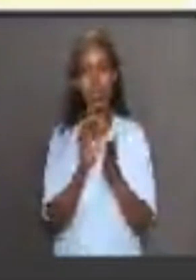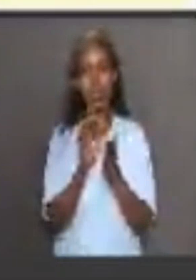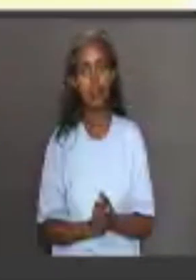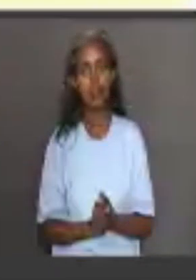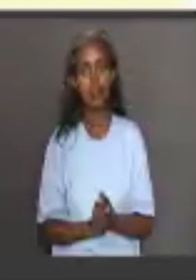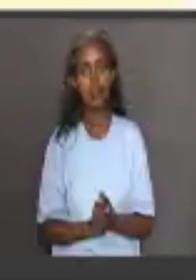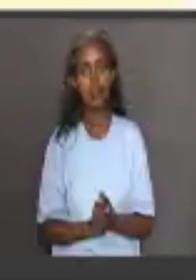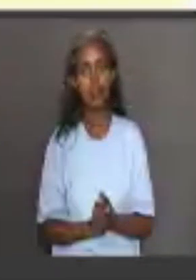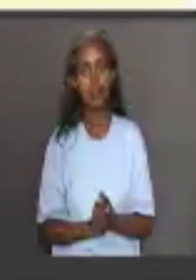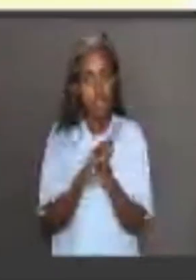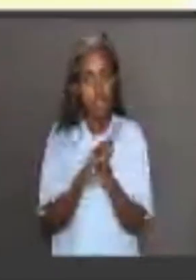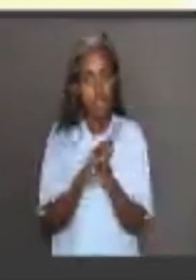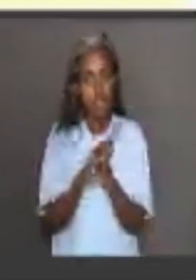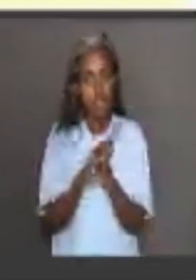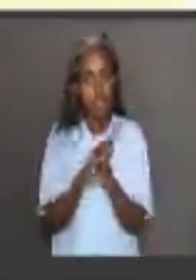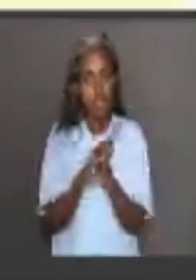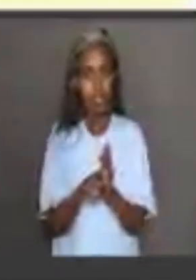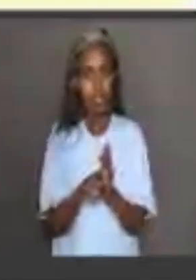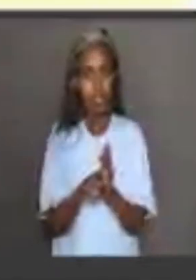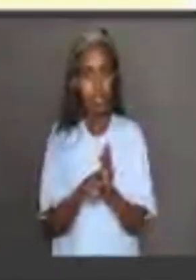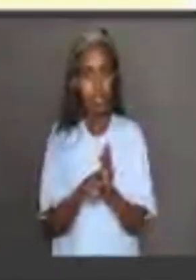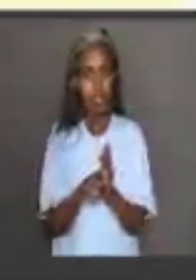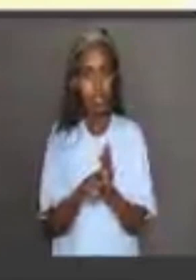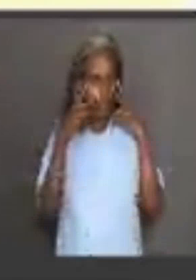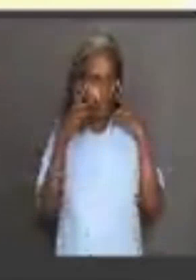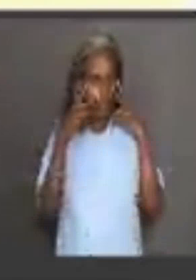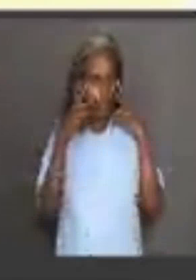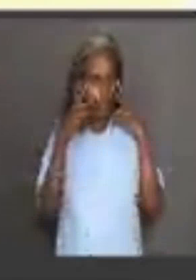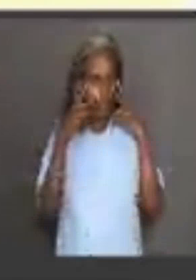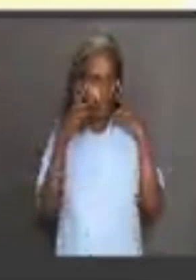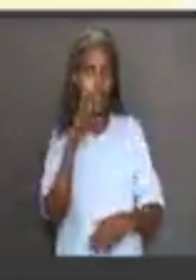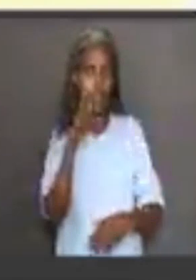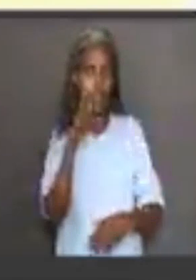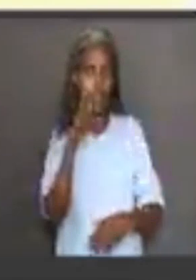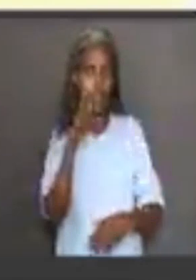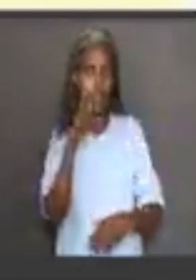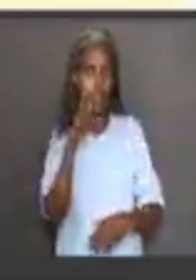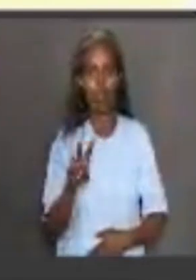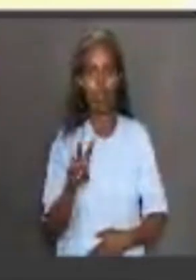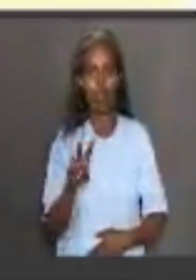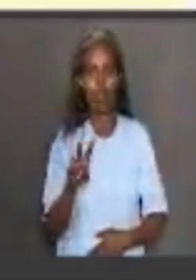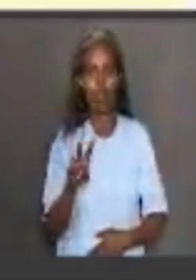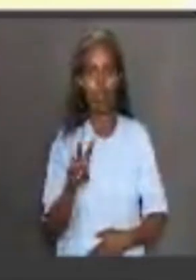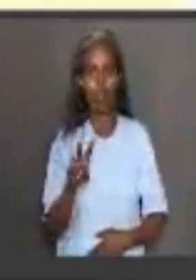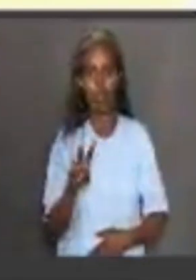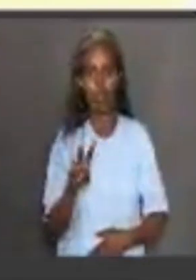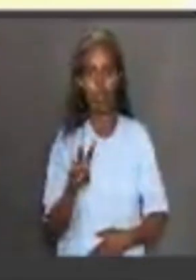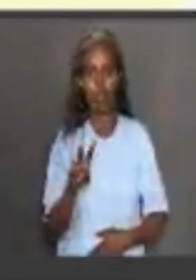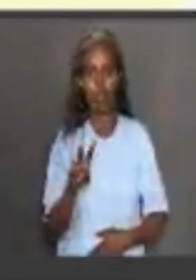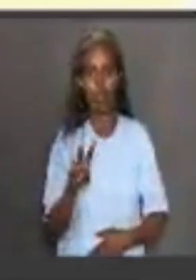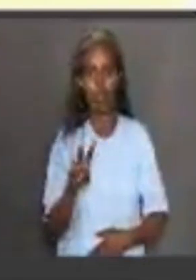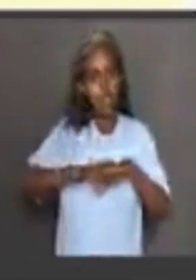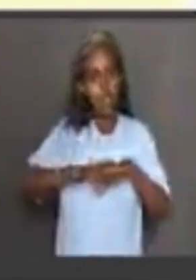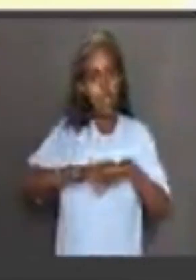example, we can see that 1 over 2 is greater